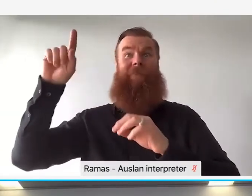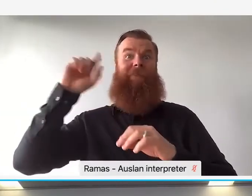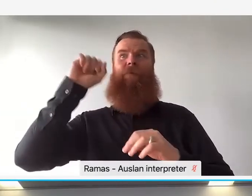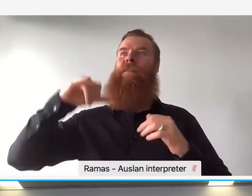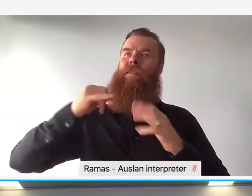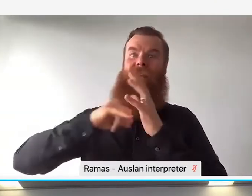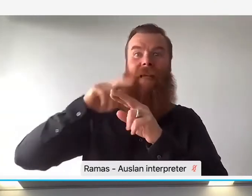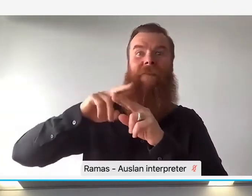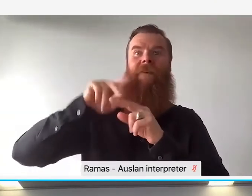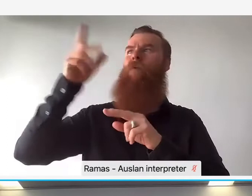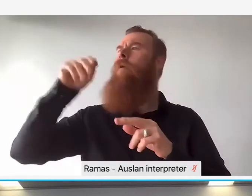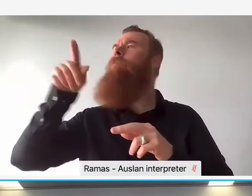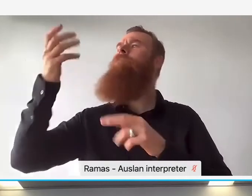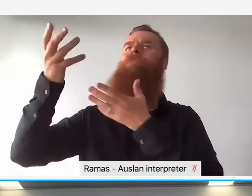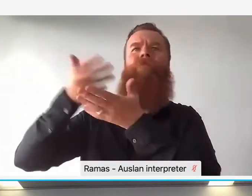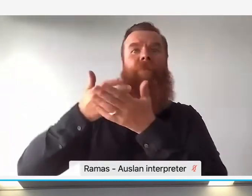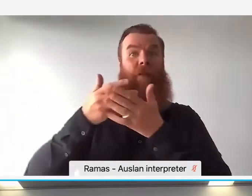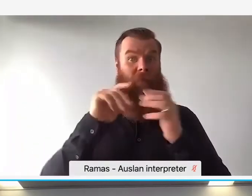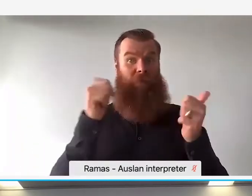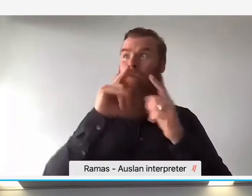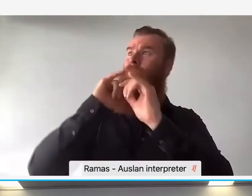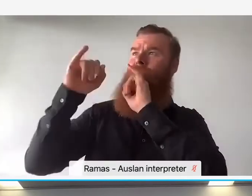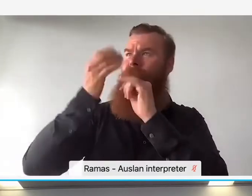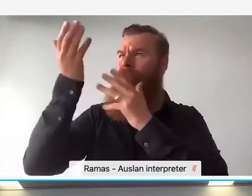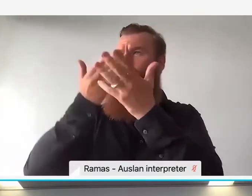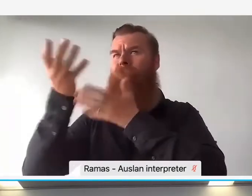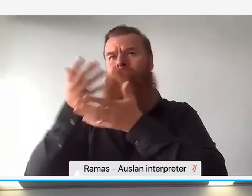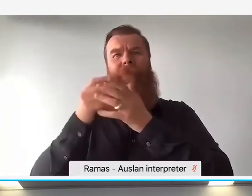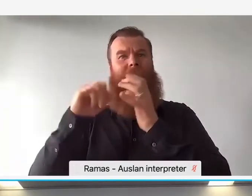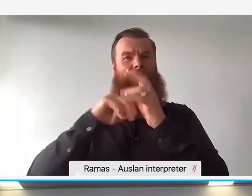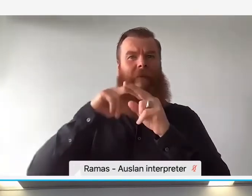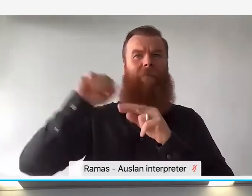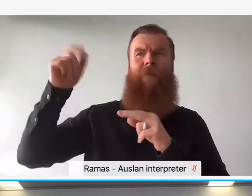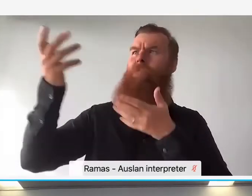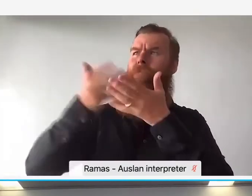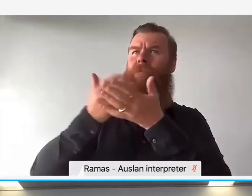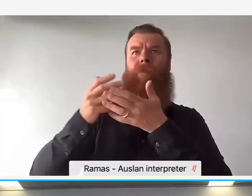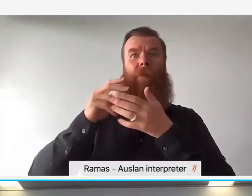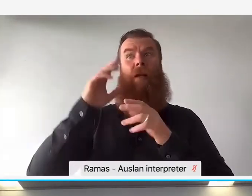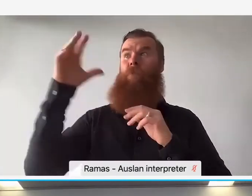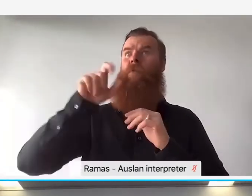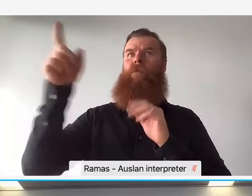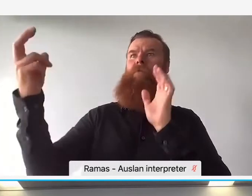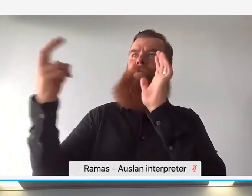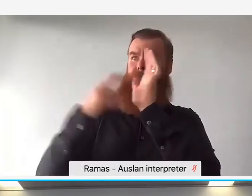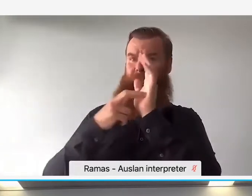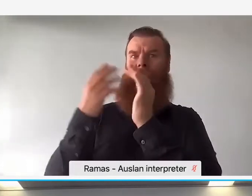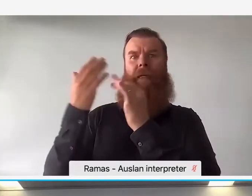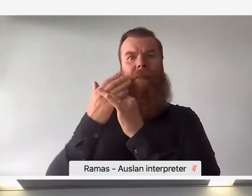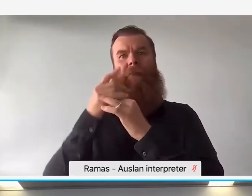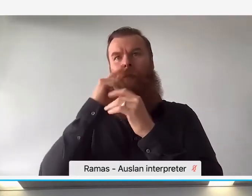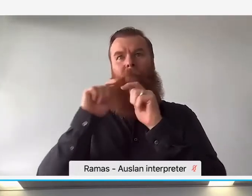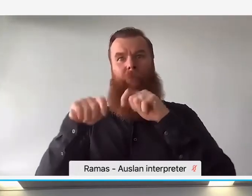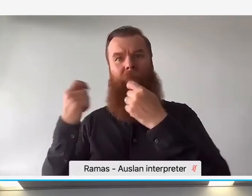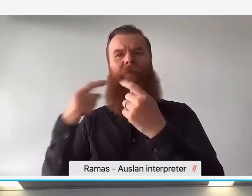Once you've interviewed and chosen your candidates, workers sign a letter of offer outlining their contract of employment. This